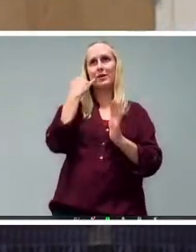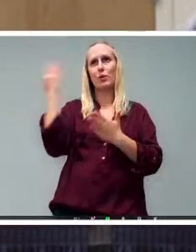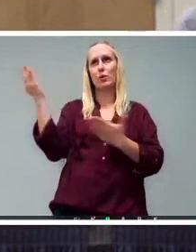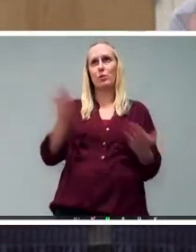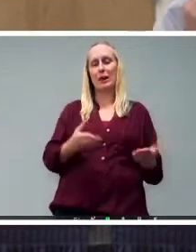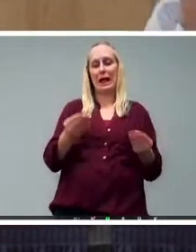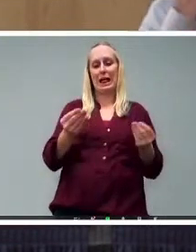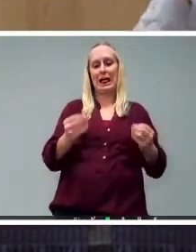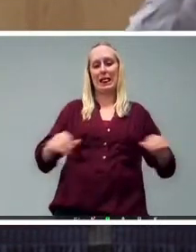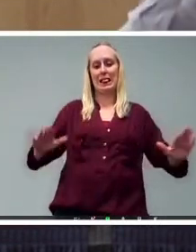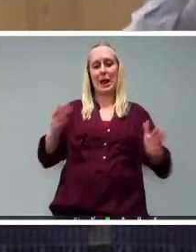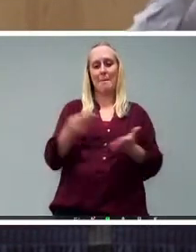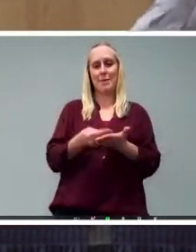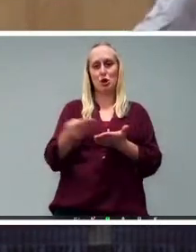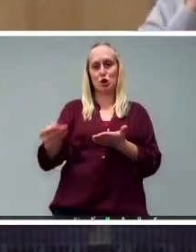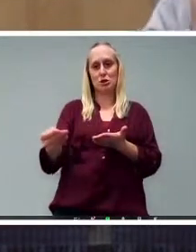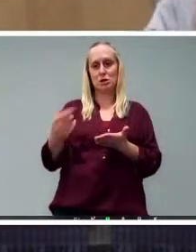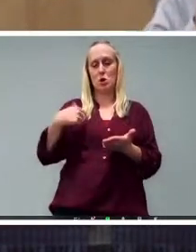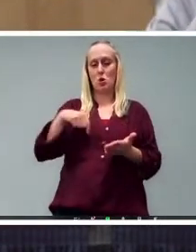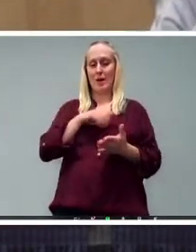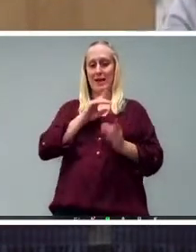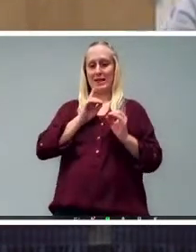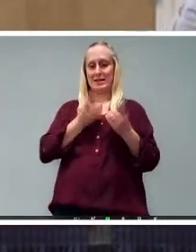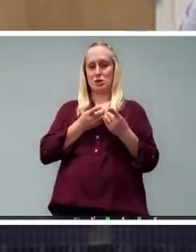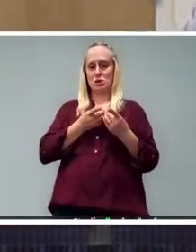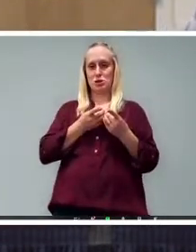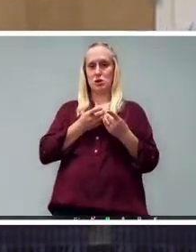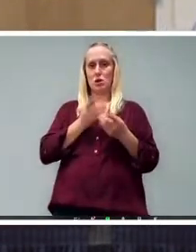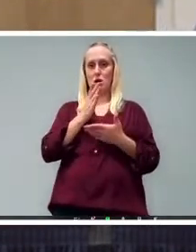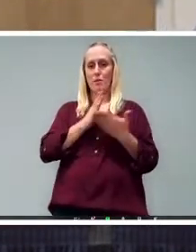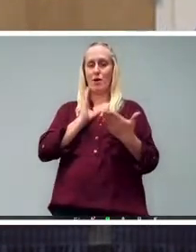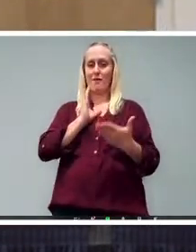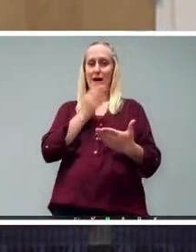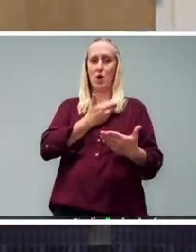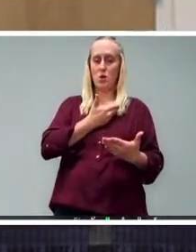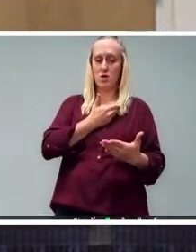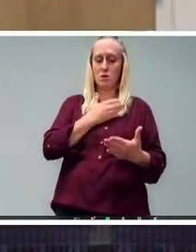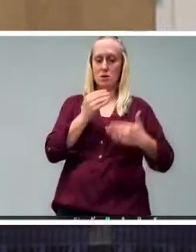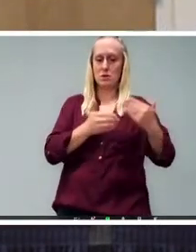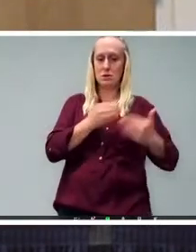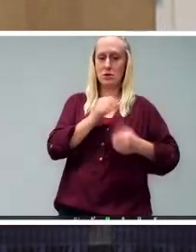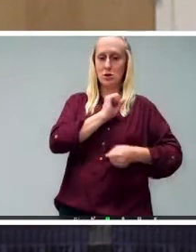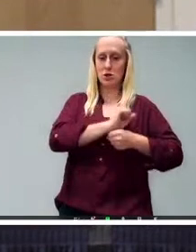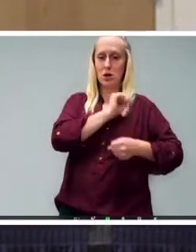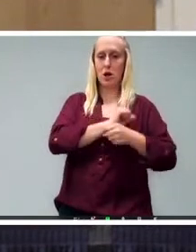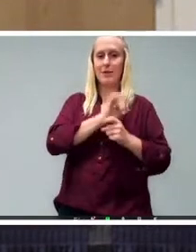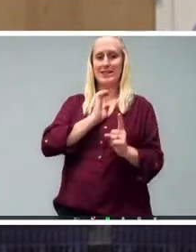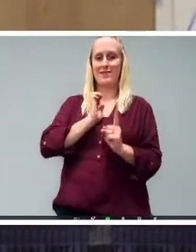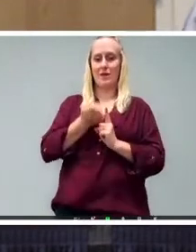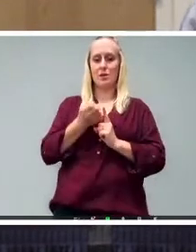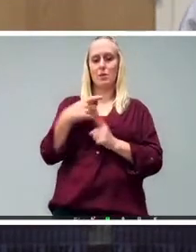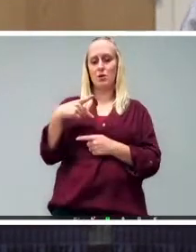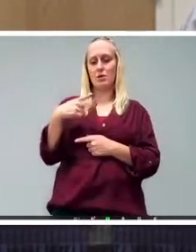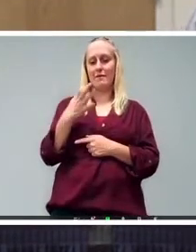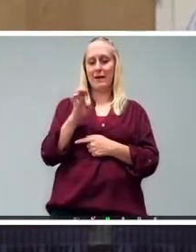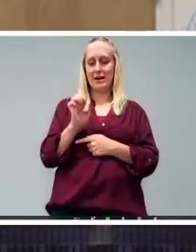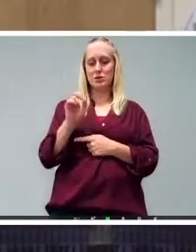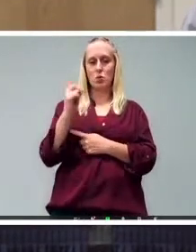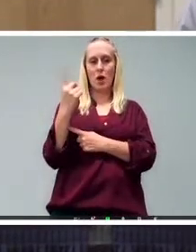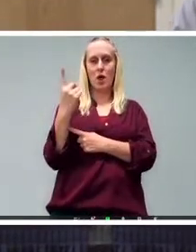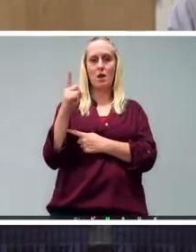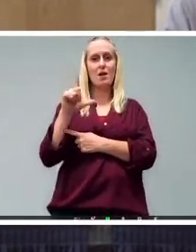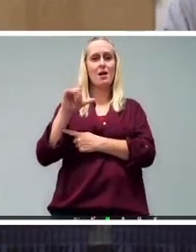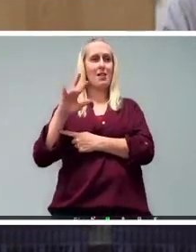a land purchase to you, we as a district, part of our due diligence is to do the environmental phase one, which is, and Lynn, jump in at